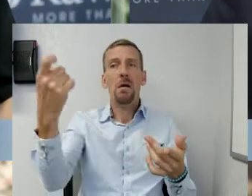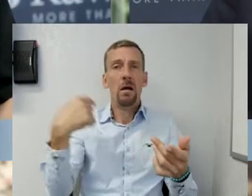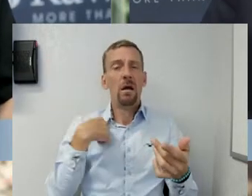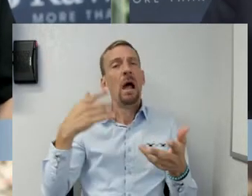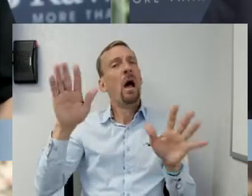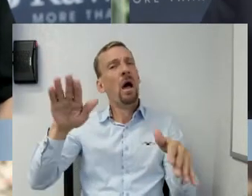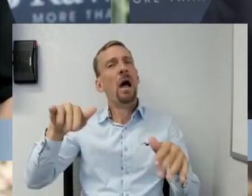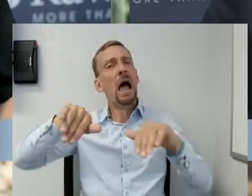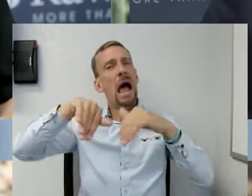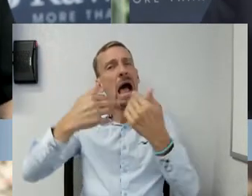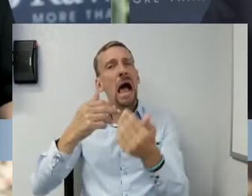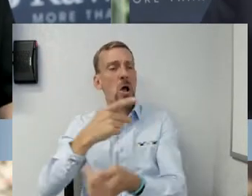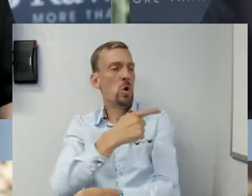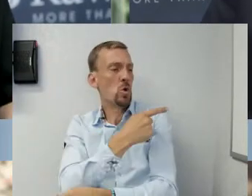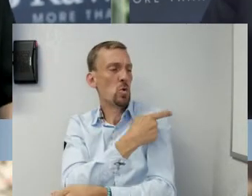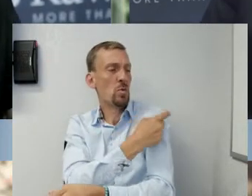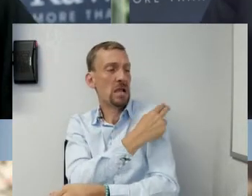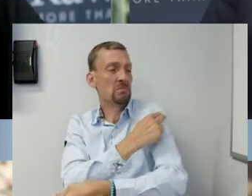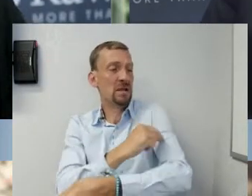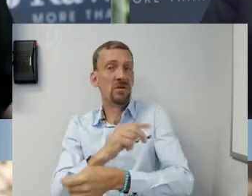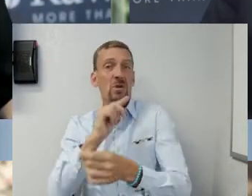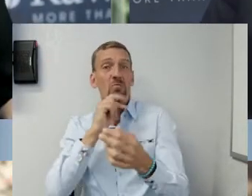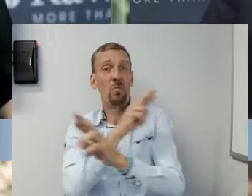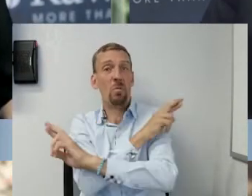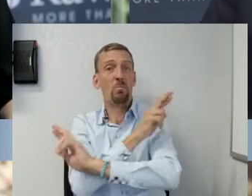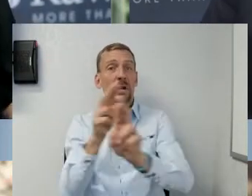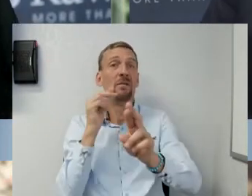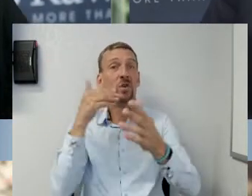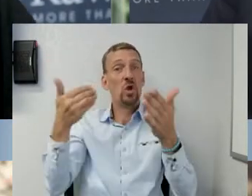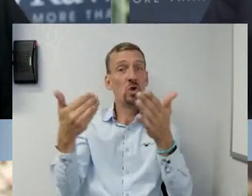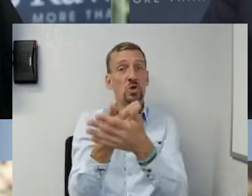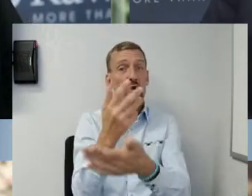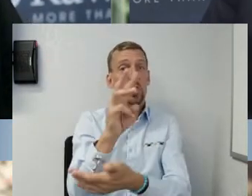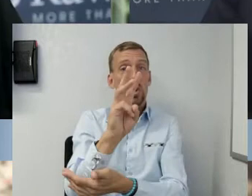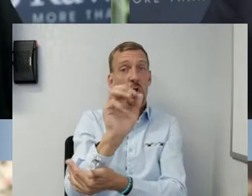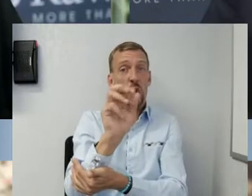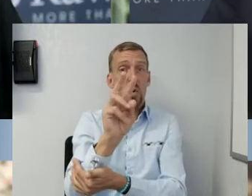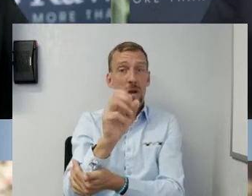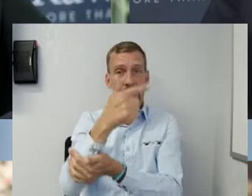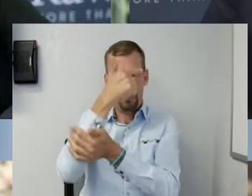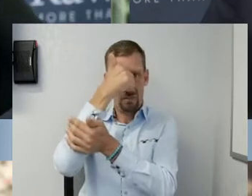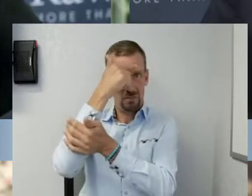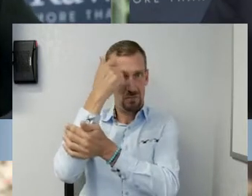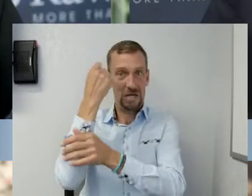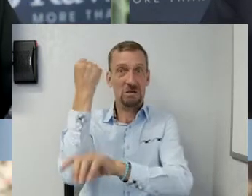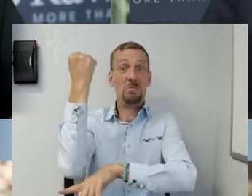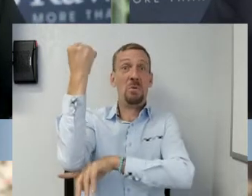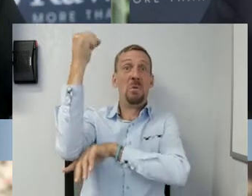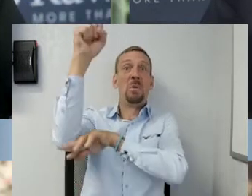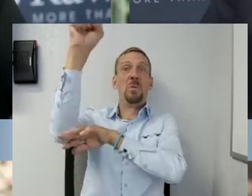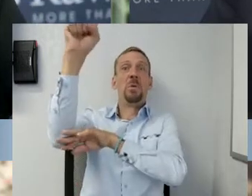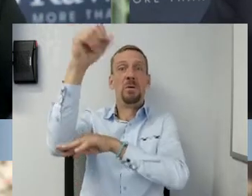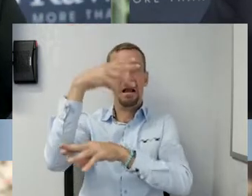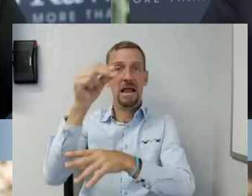how well Kaweah Delta is equipped for the new wave in light of the protests and